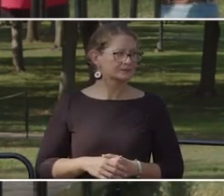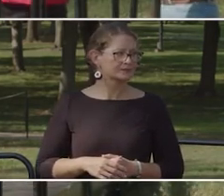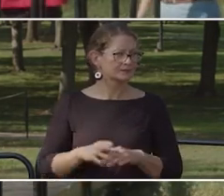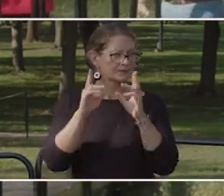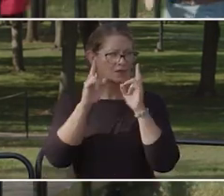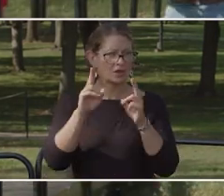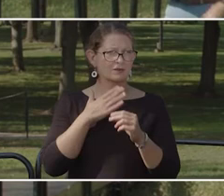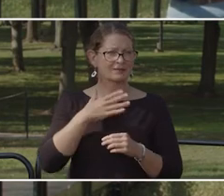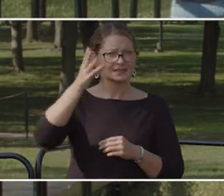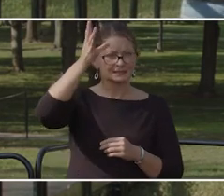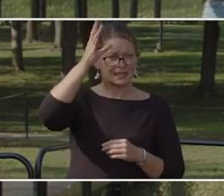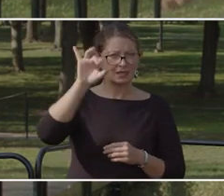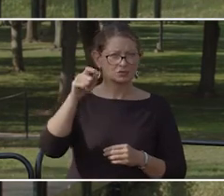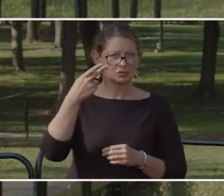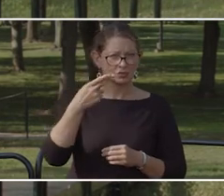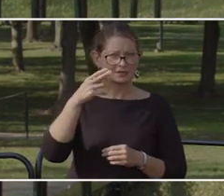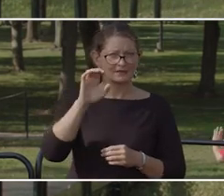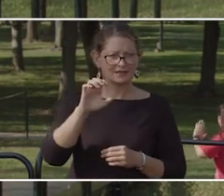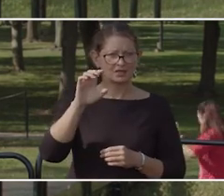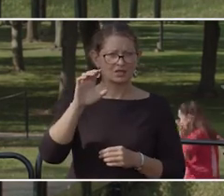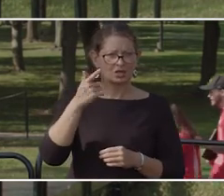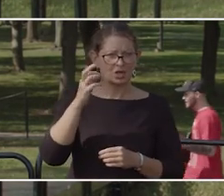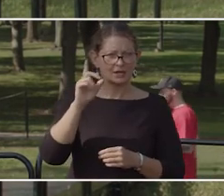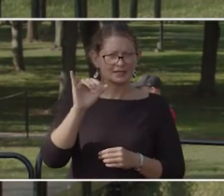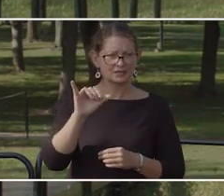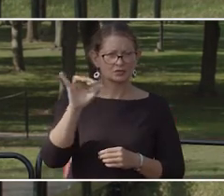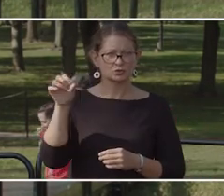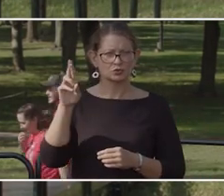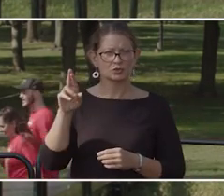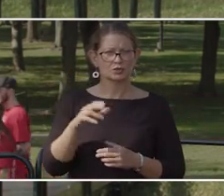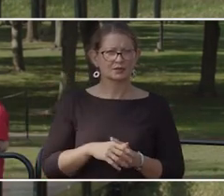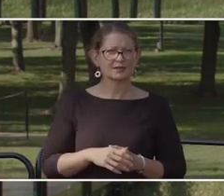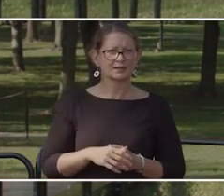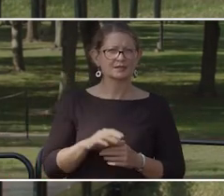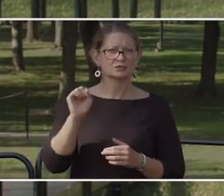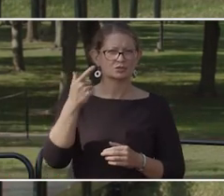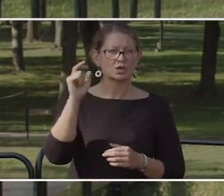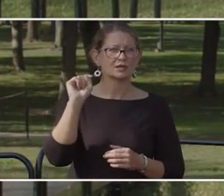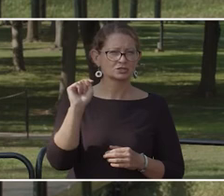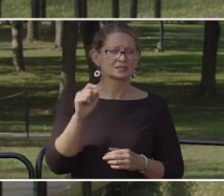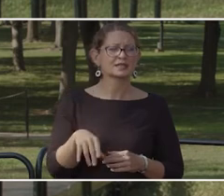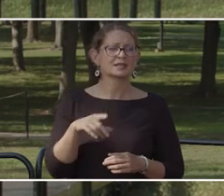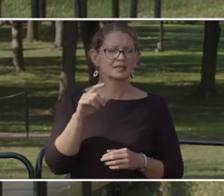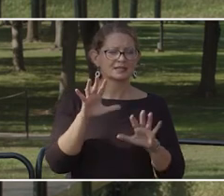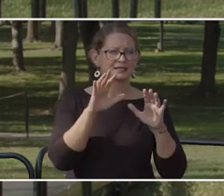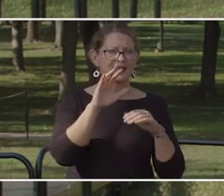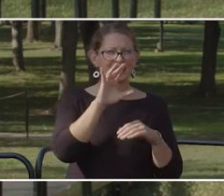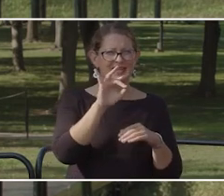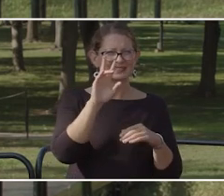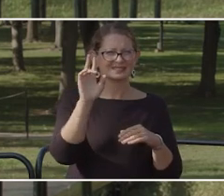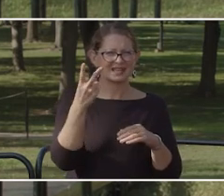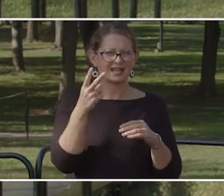In honor of my dad, Joseph E. Darty, Jr., known as Sergeant Doc. He was in the Army 82nd Airborne,